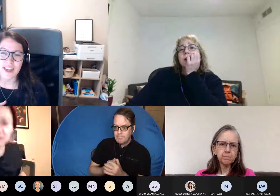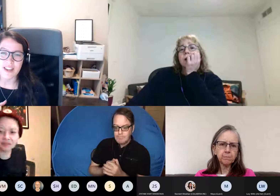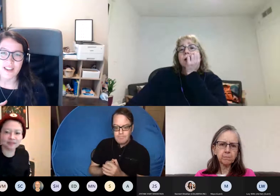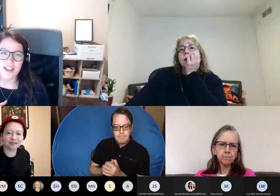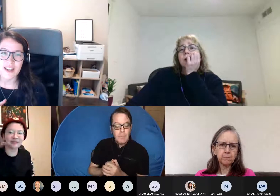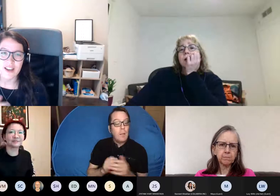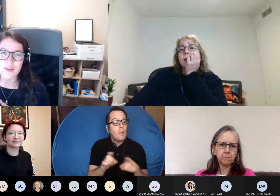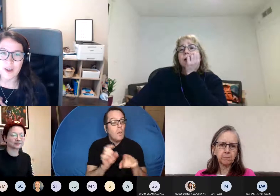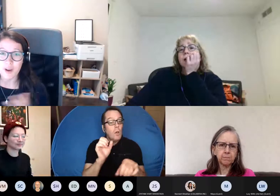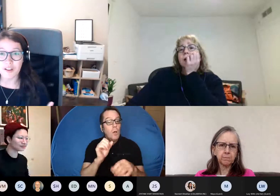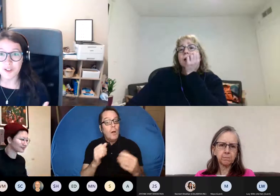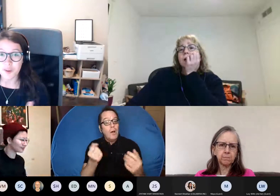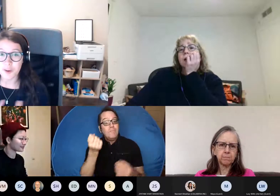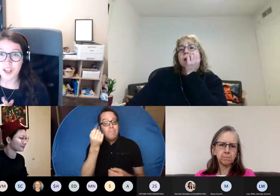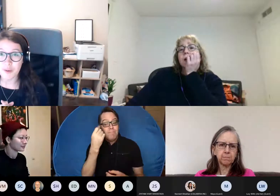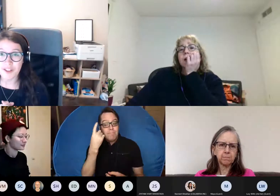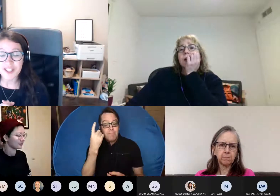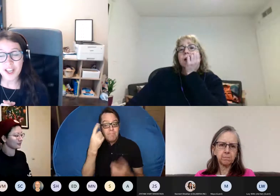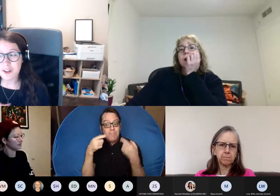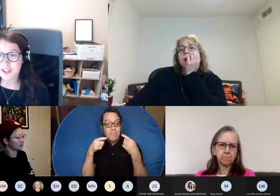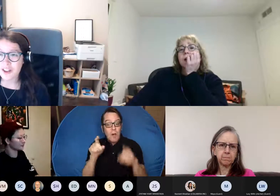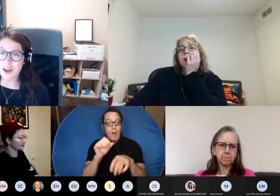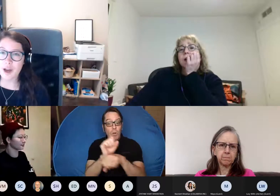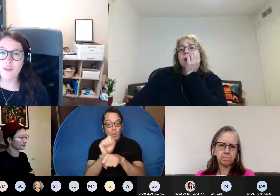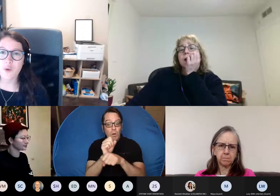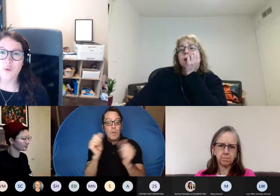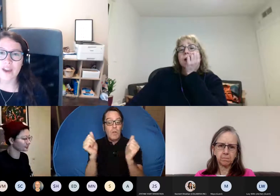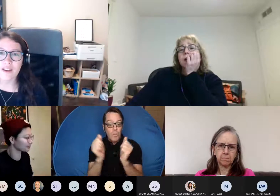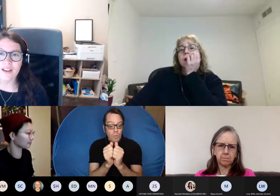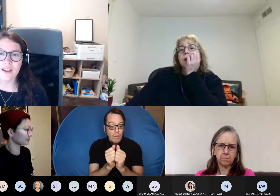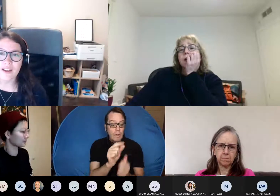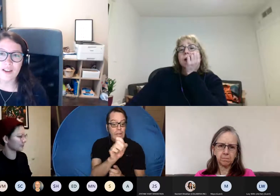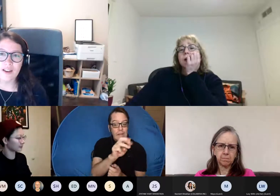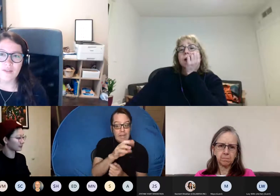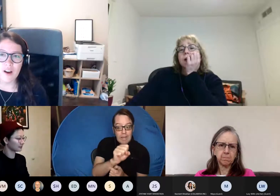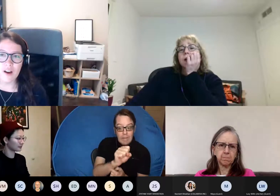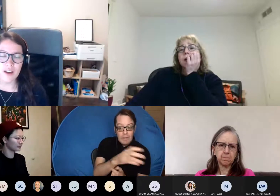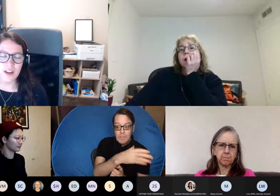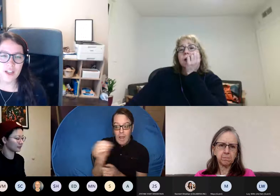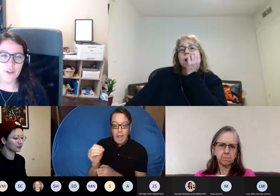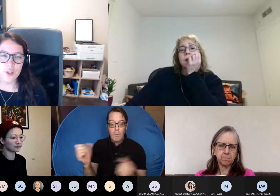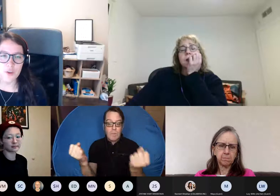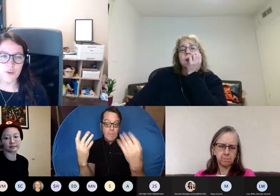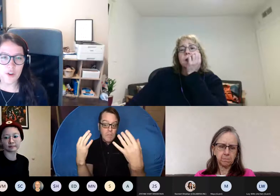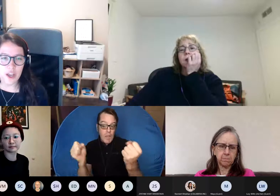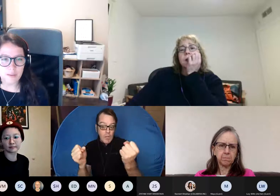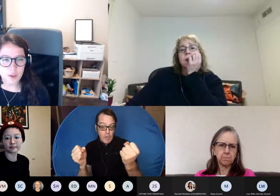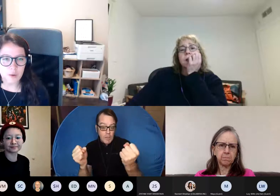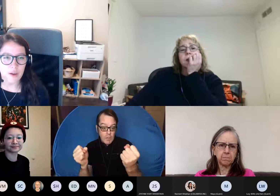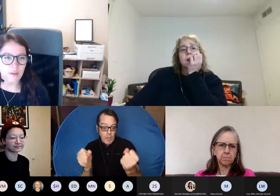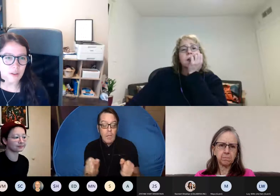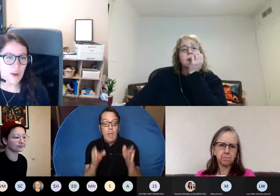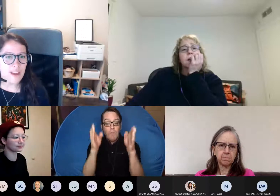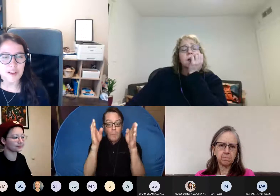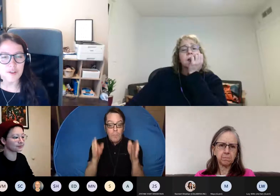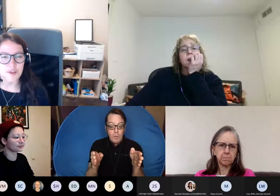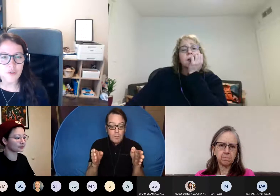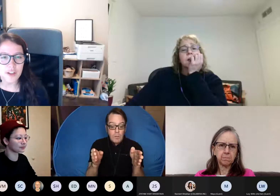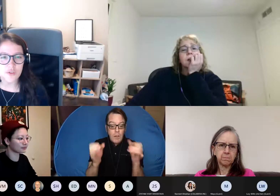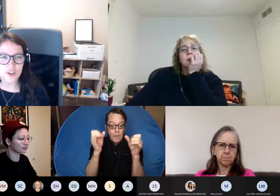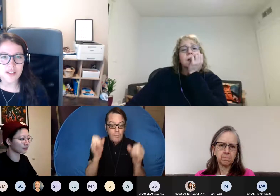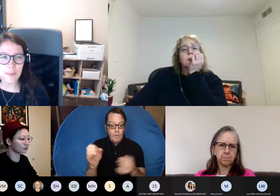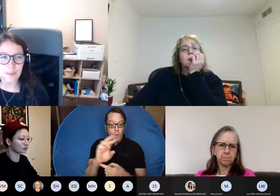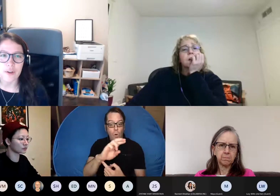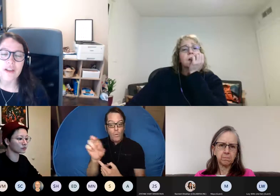Teams in and while also working with signers, if you right click on an individual frame, so I'll right click